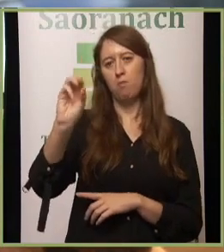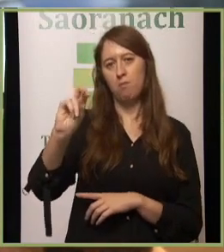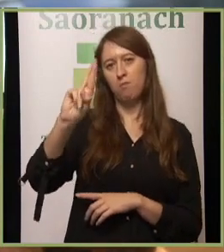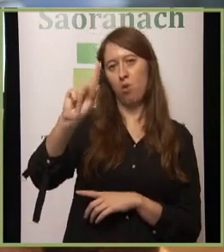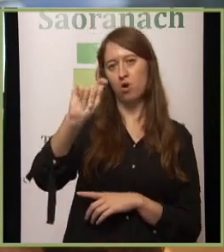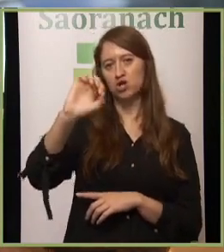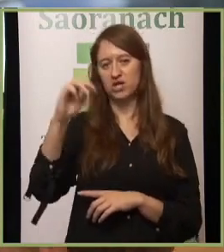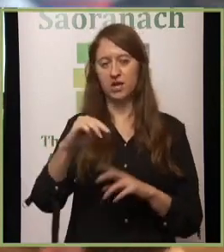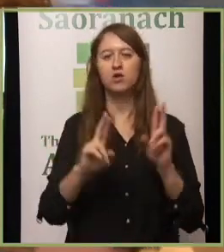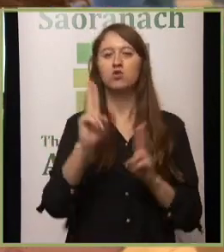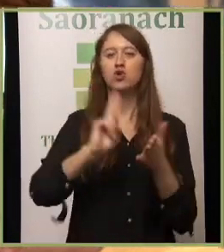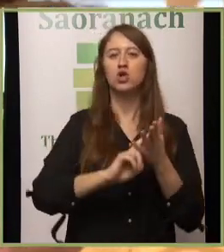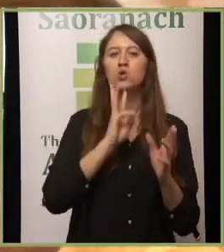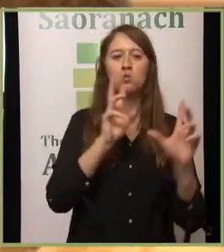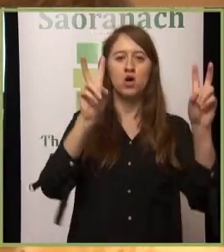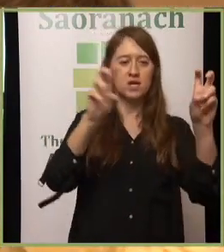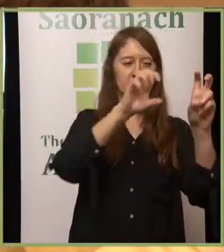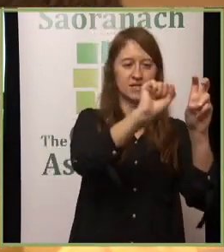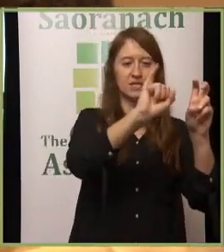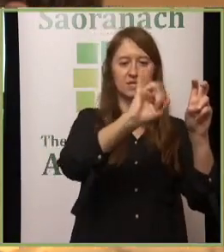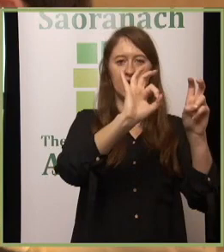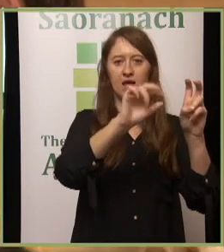significant proportion okay? As